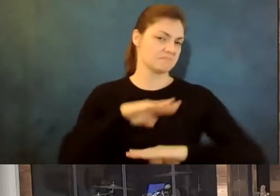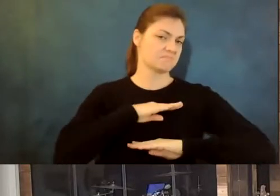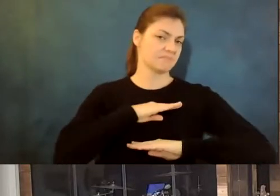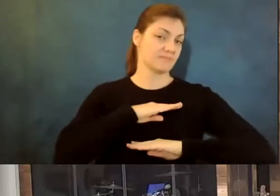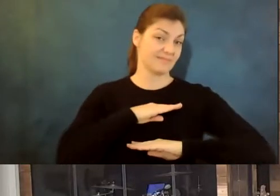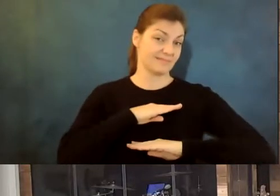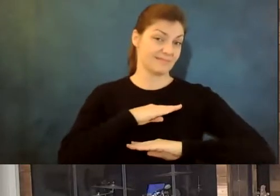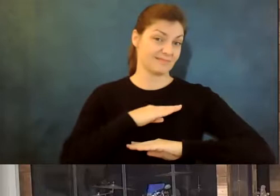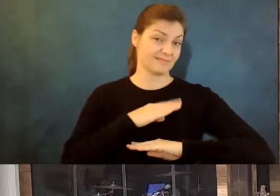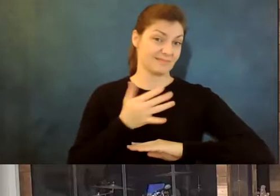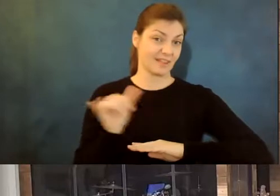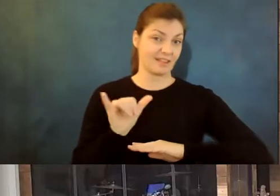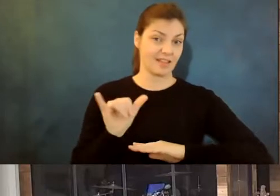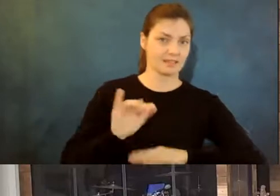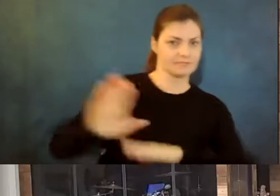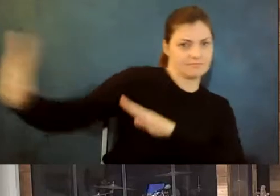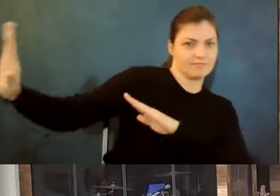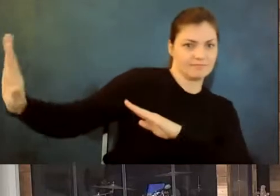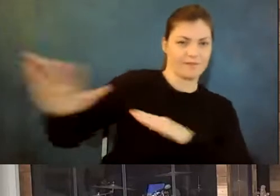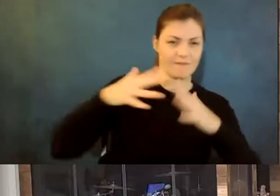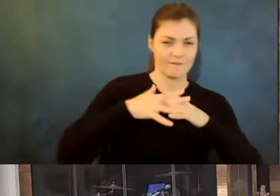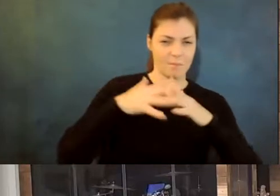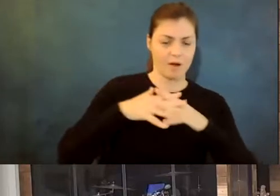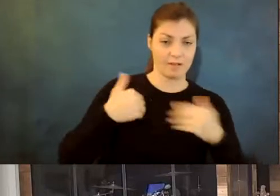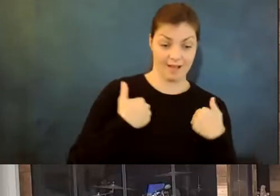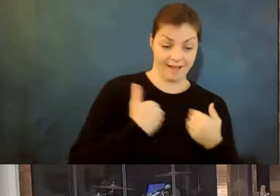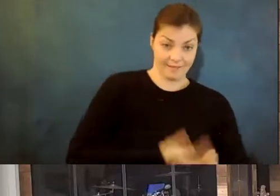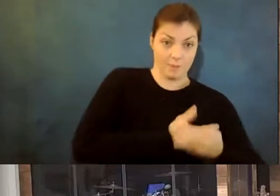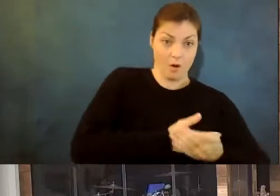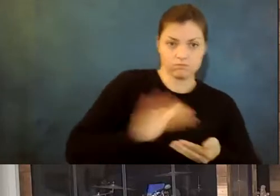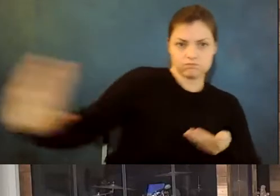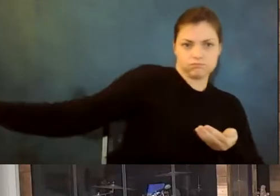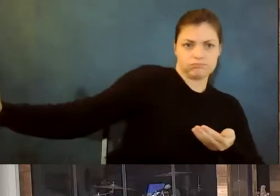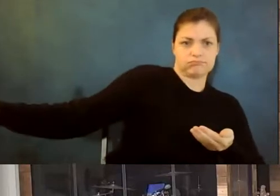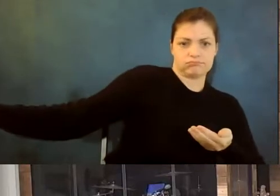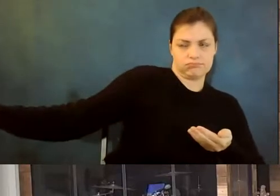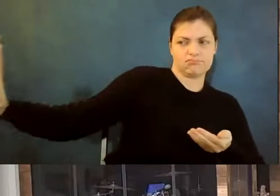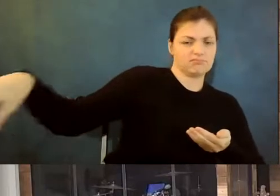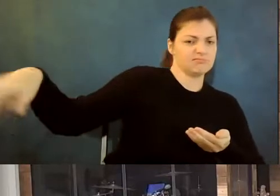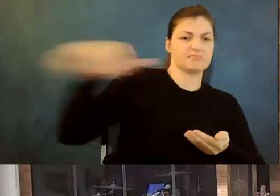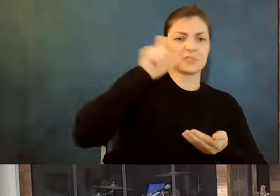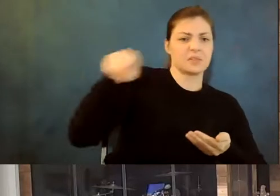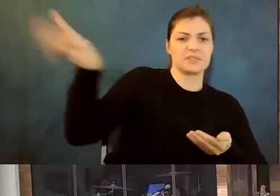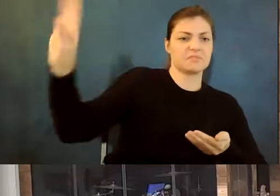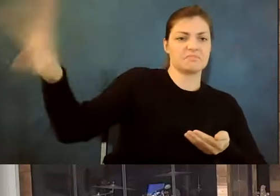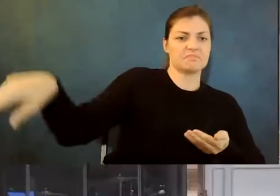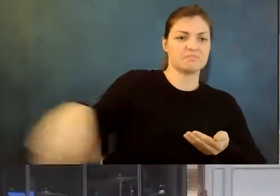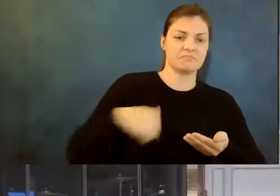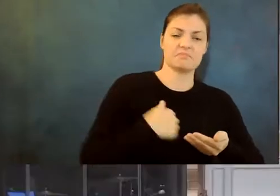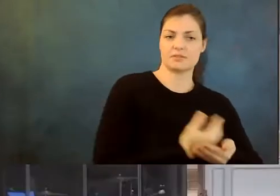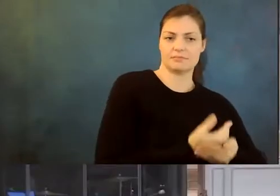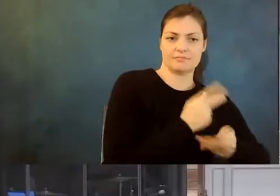It's kind of like we give God the Heisman, right? You know, it's like, I got the ball now. I'll just take it from here, God.